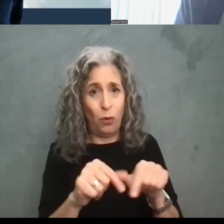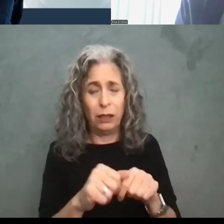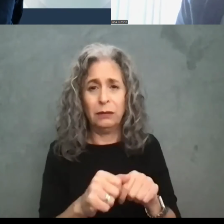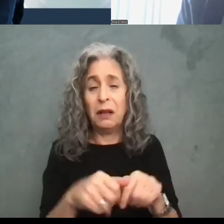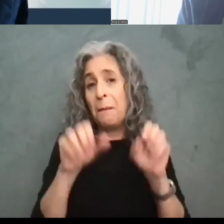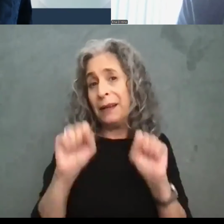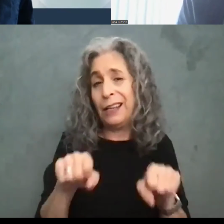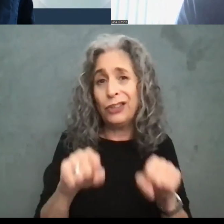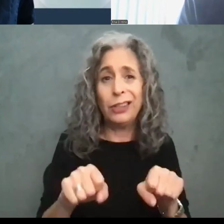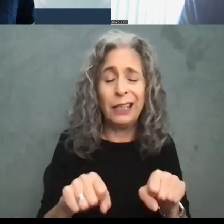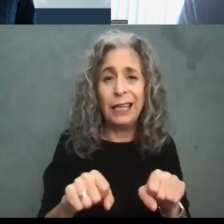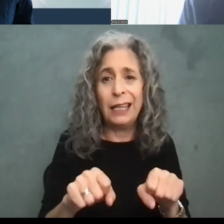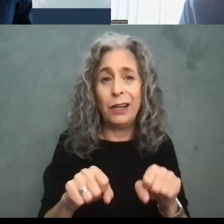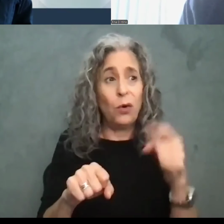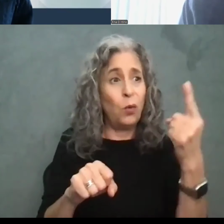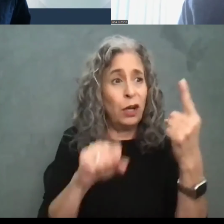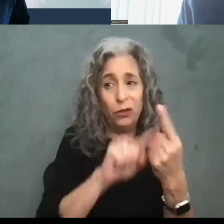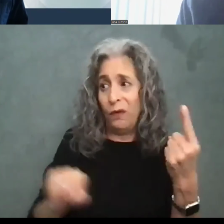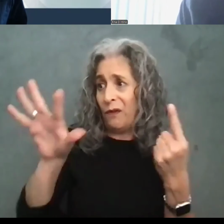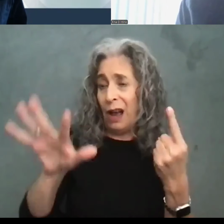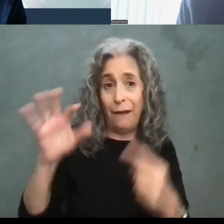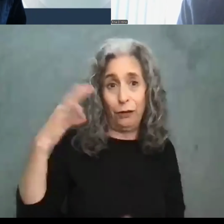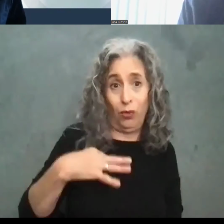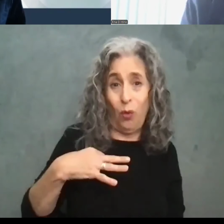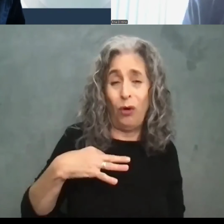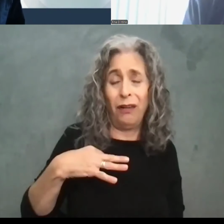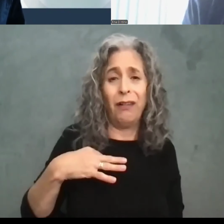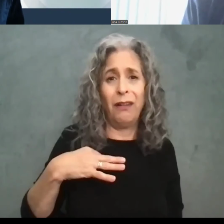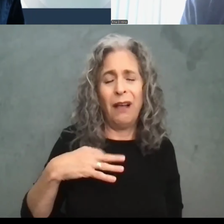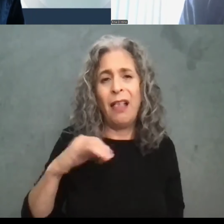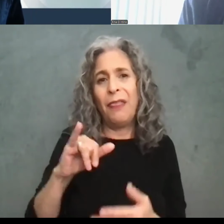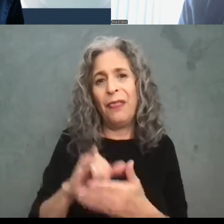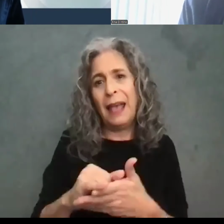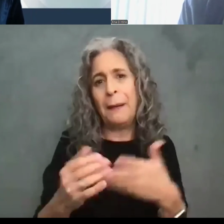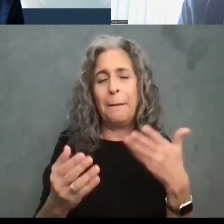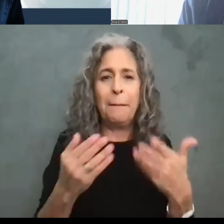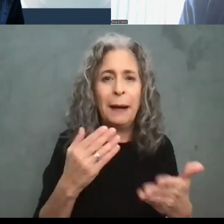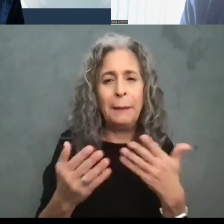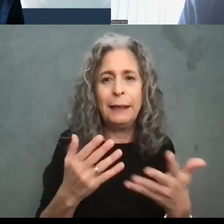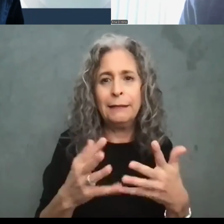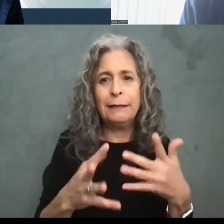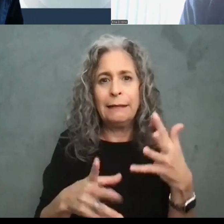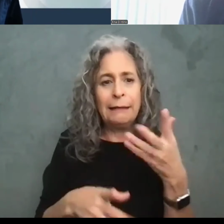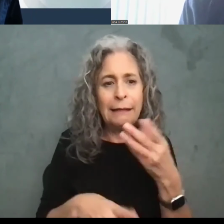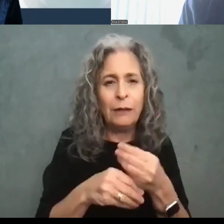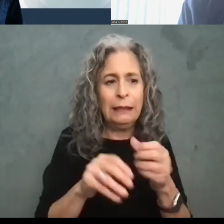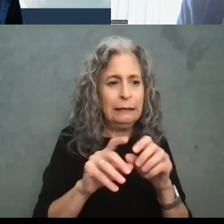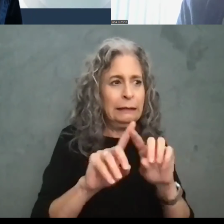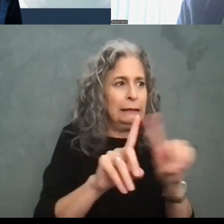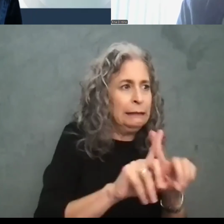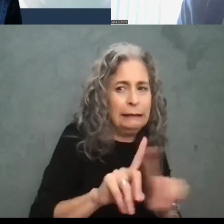potentially, let's say a 1 to 5 score, and that it may be an amalgamation of a number of